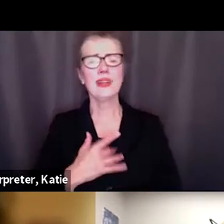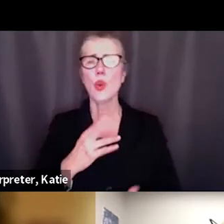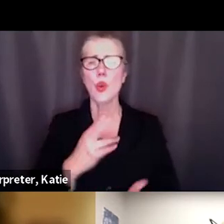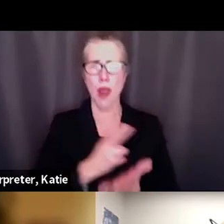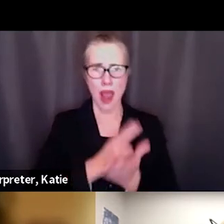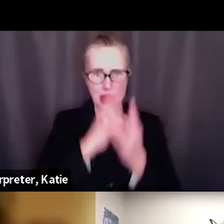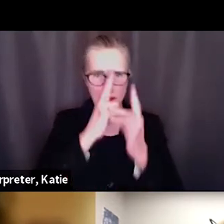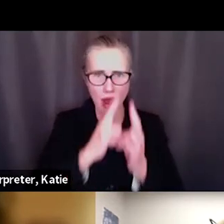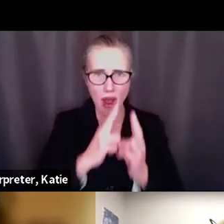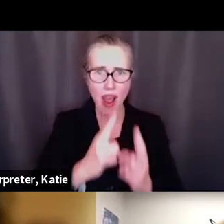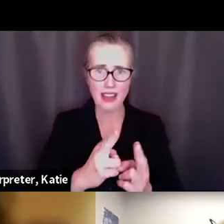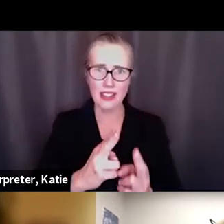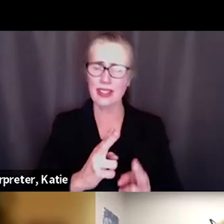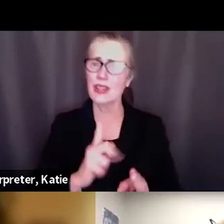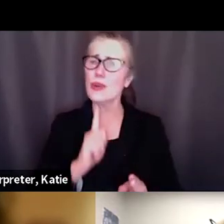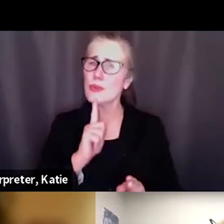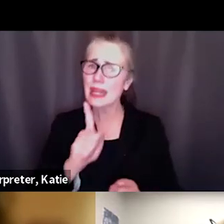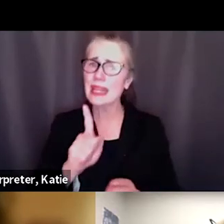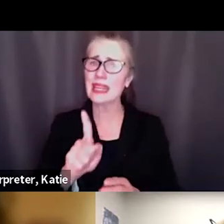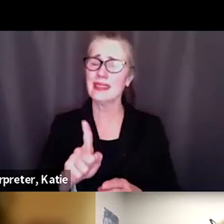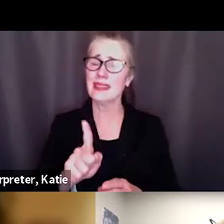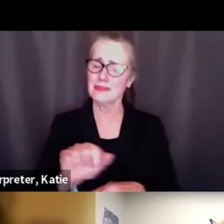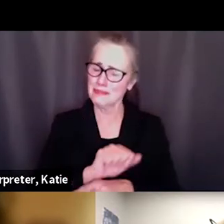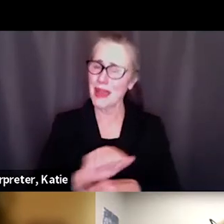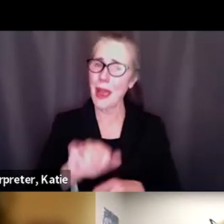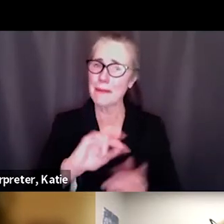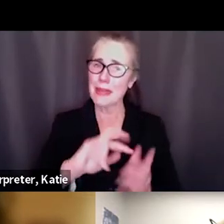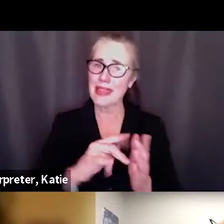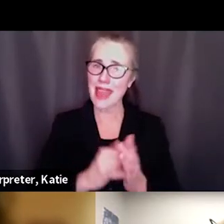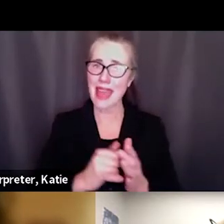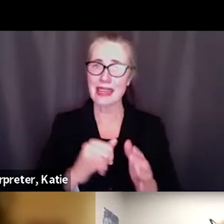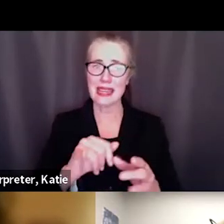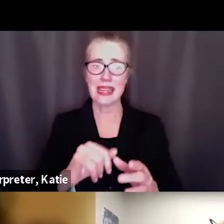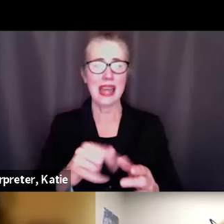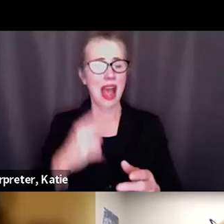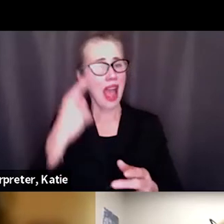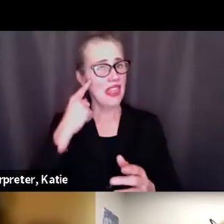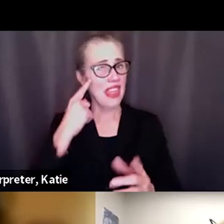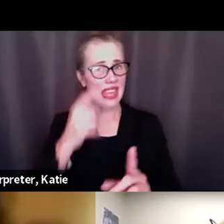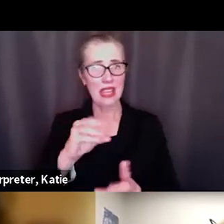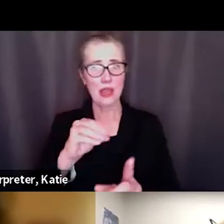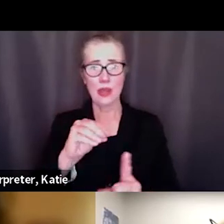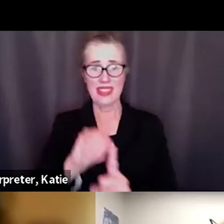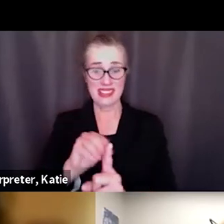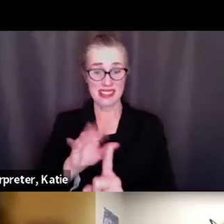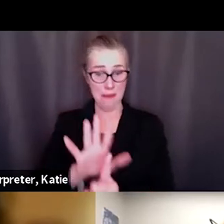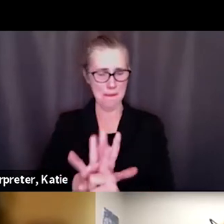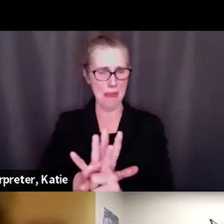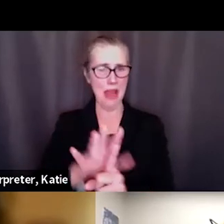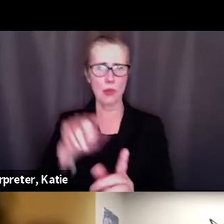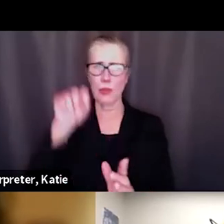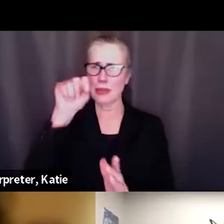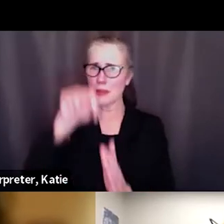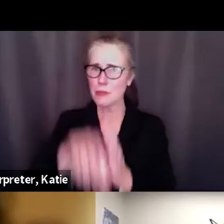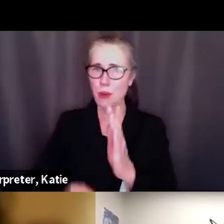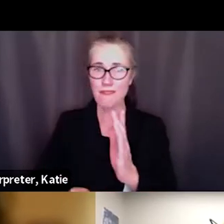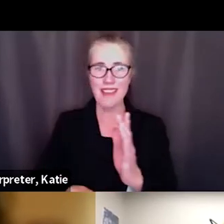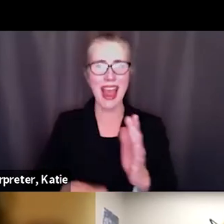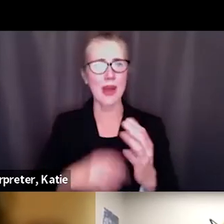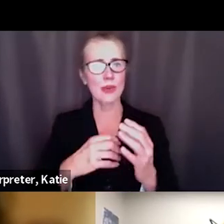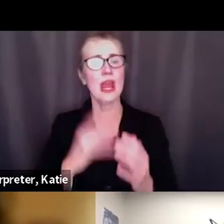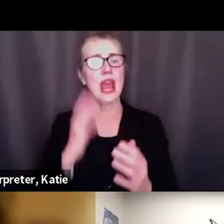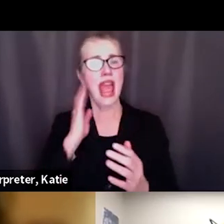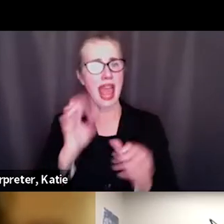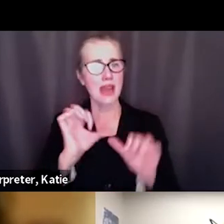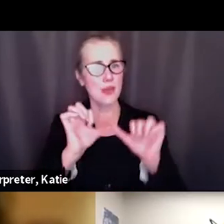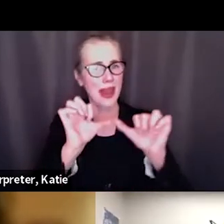be involved in this project i have no doubt the impact will be profound and will last for generations to come so i'm honored to share